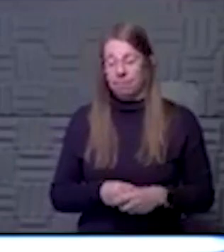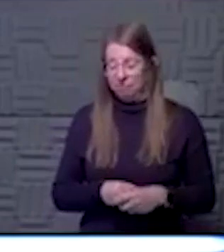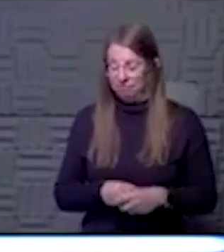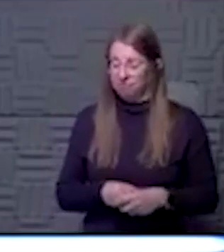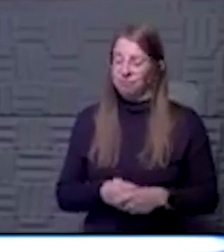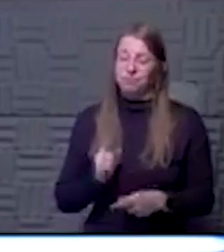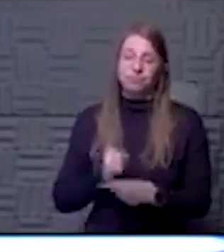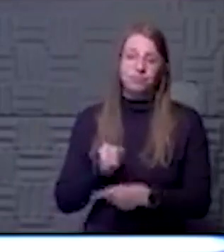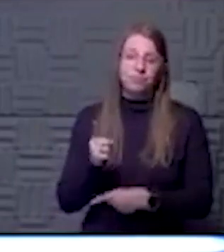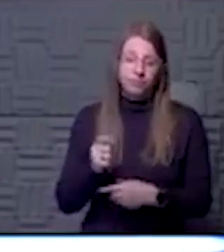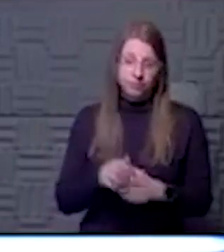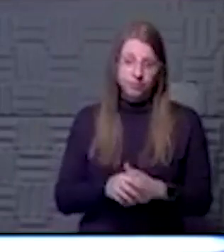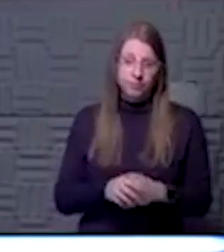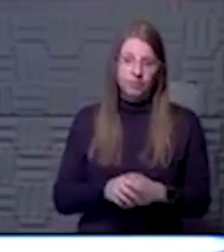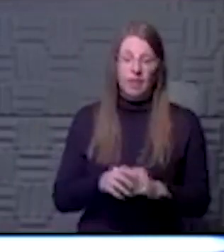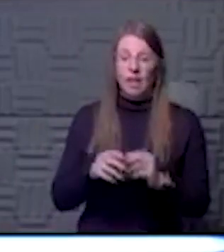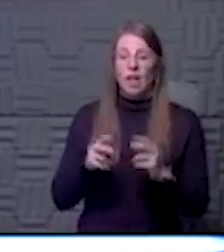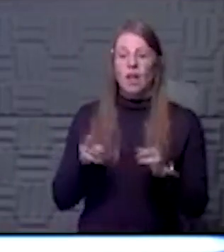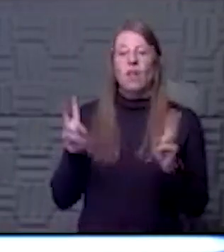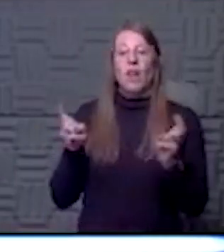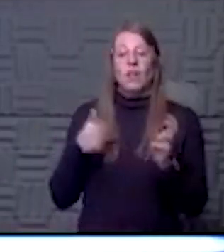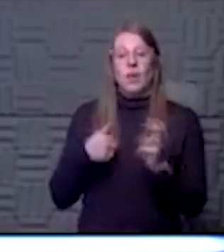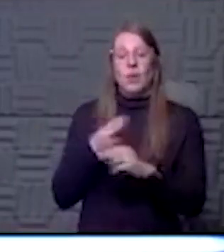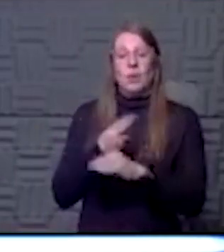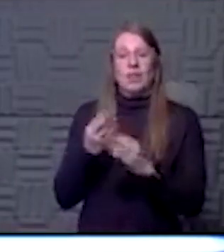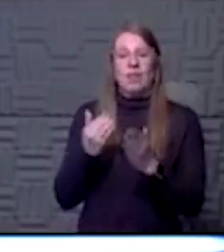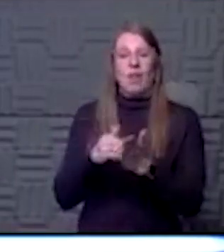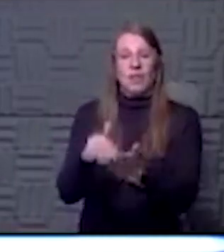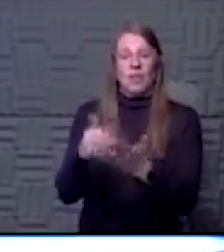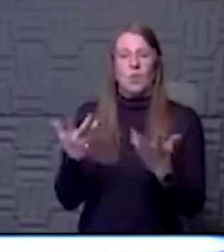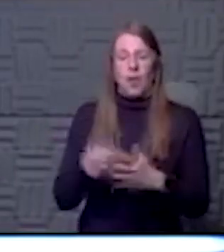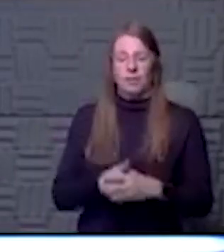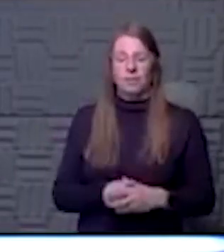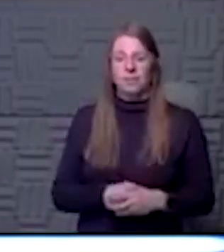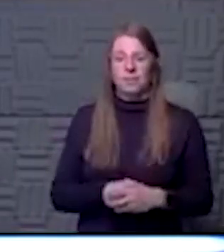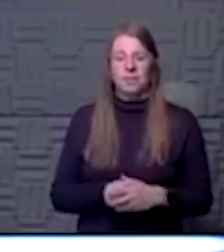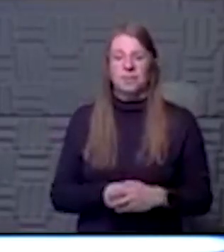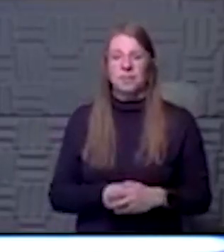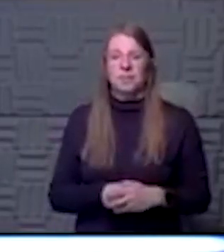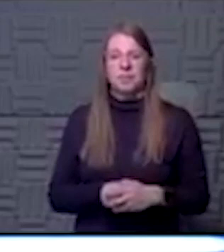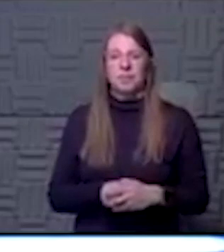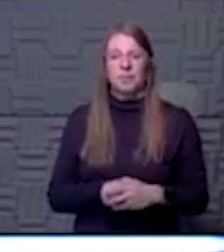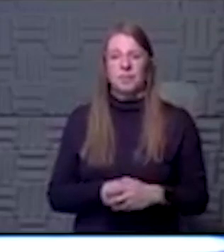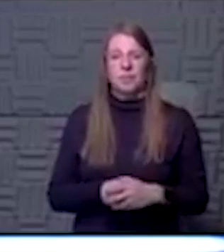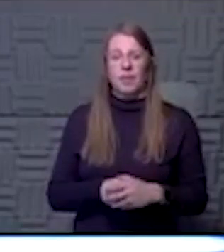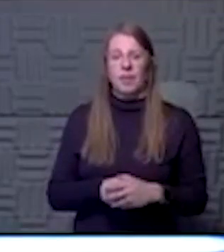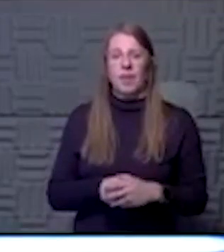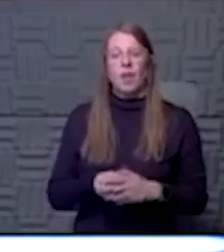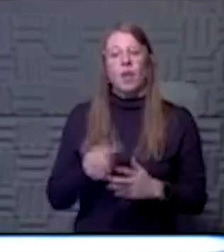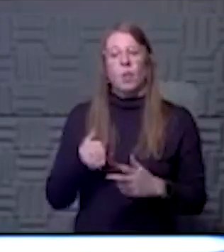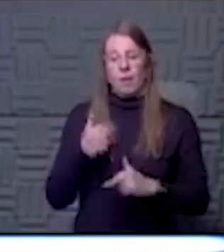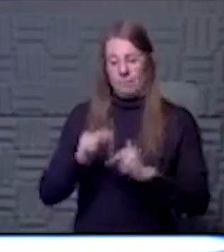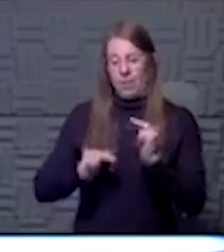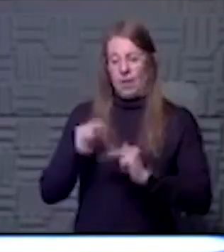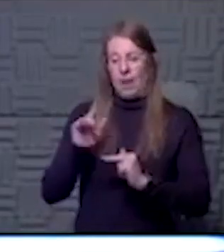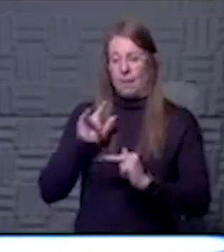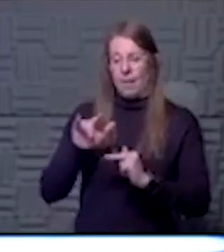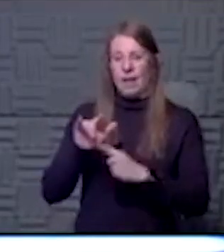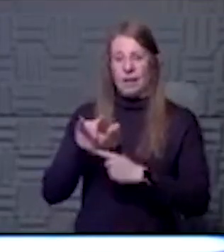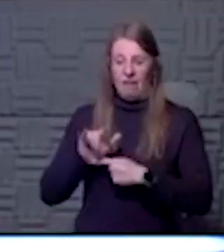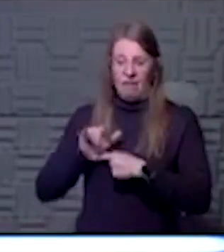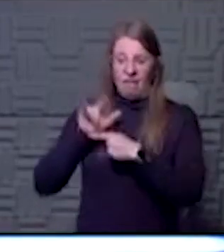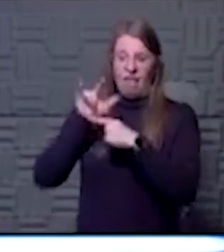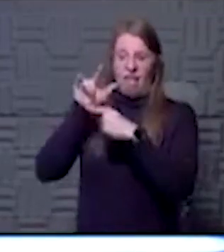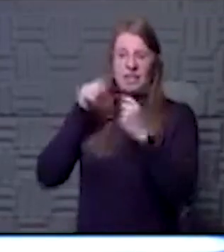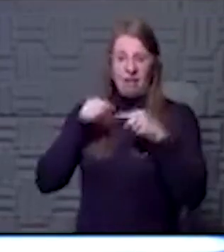Absolutely. The phrase we're using a lot these days is we are actually building a plane while we're flying it. Hey, they stole